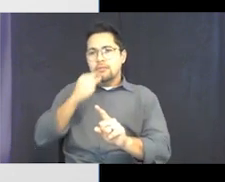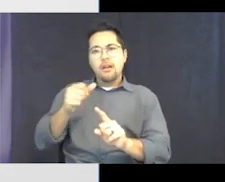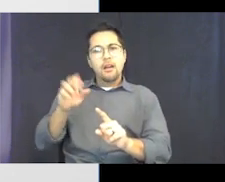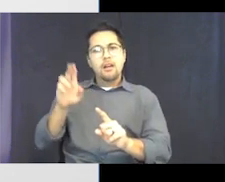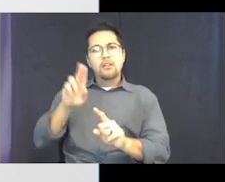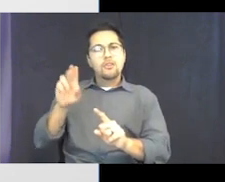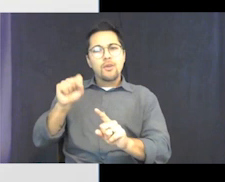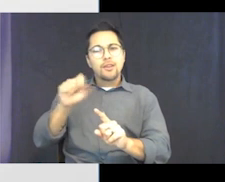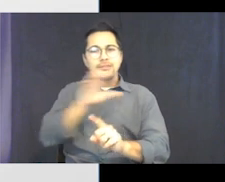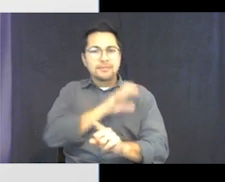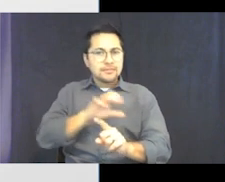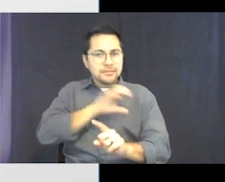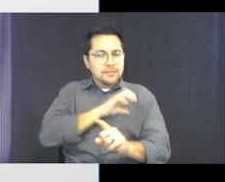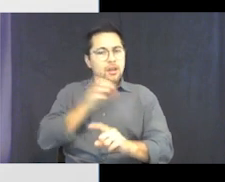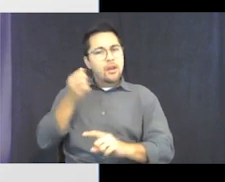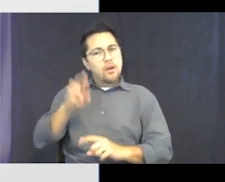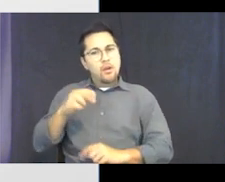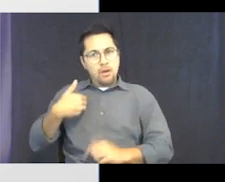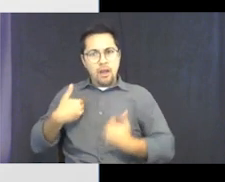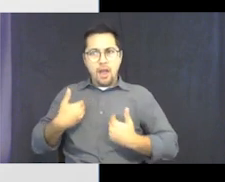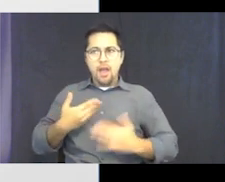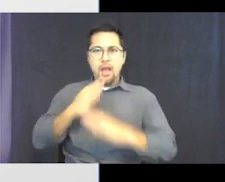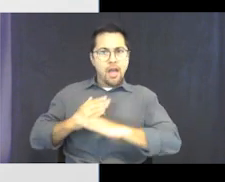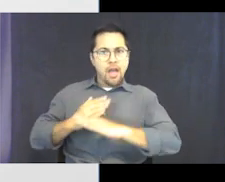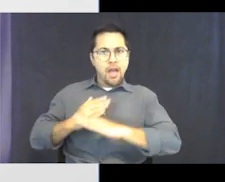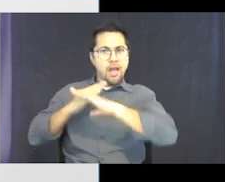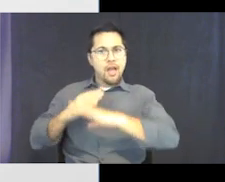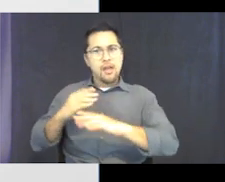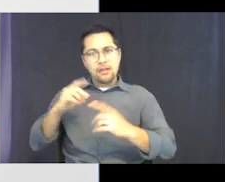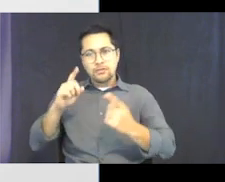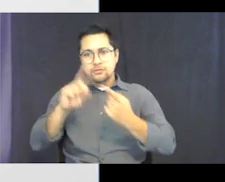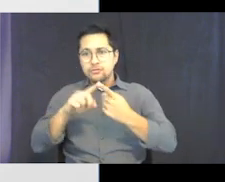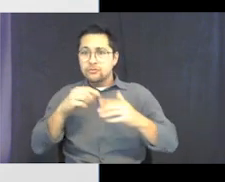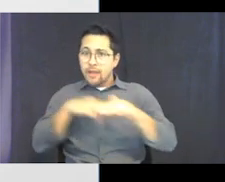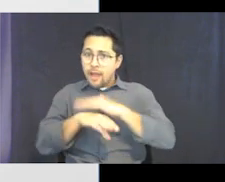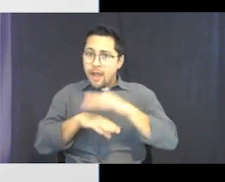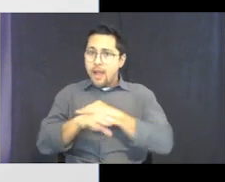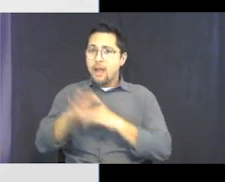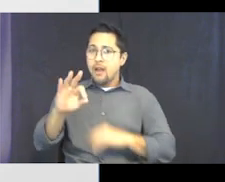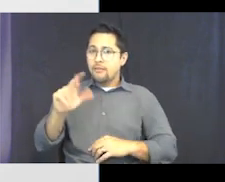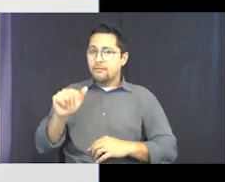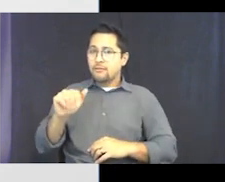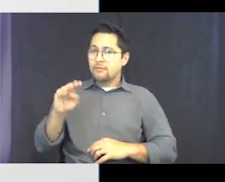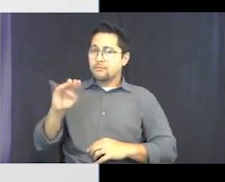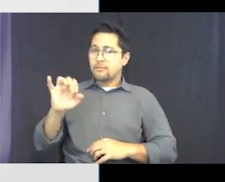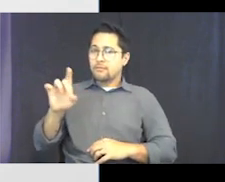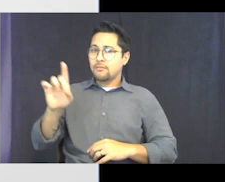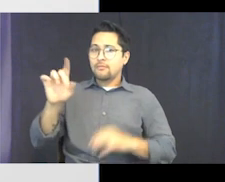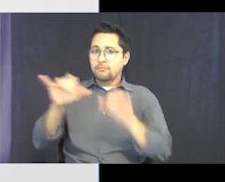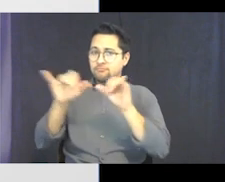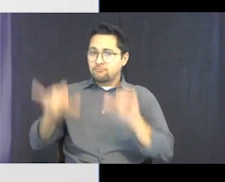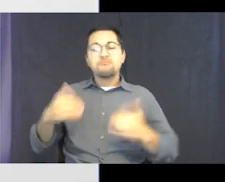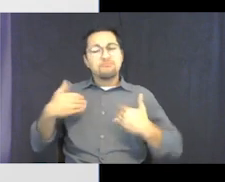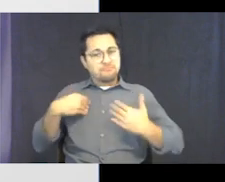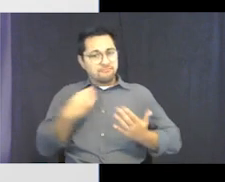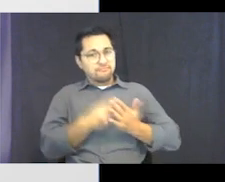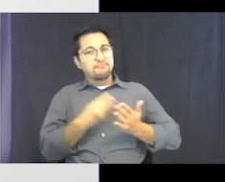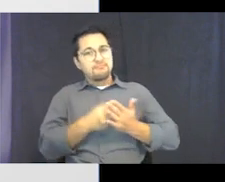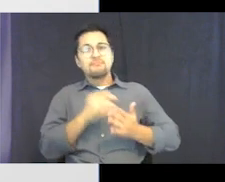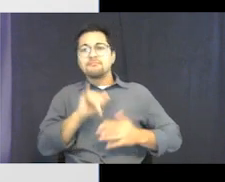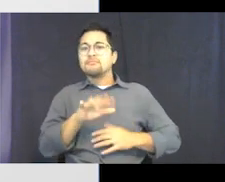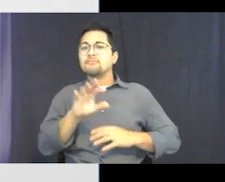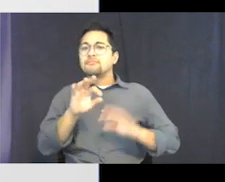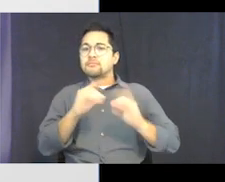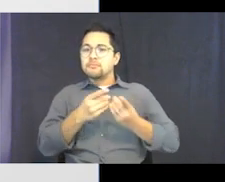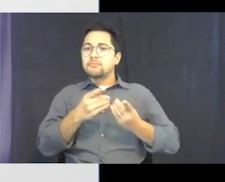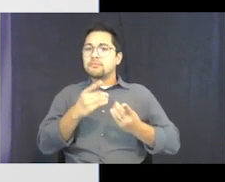U.S. citizen, or there are barriers to accessing the Florida Medicaid system, there are funds that the Department of Children